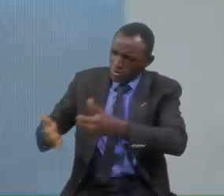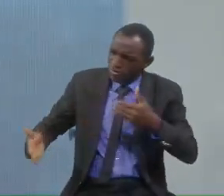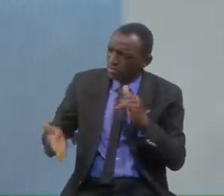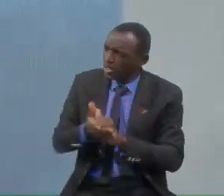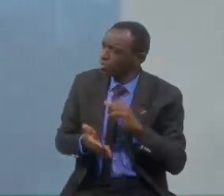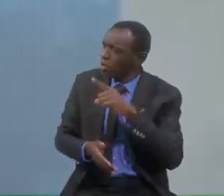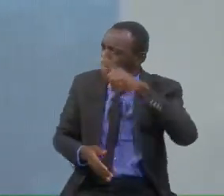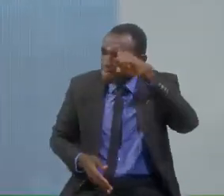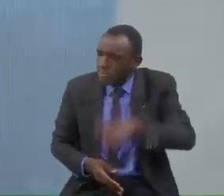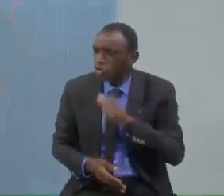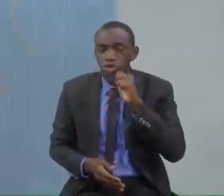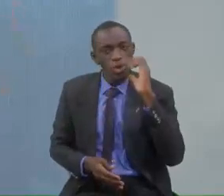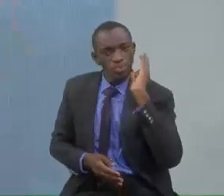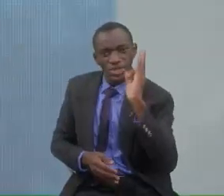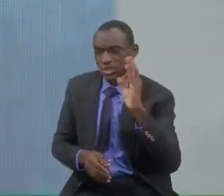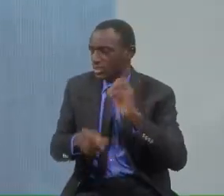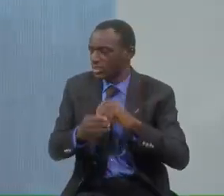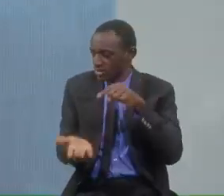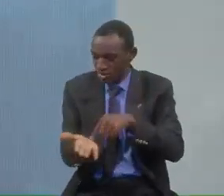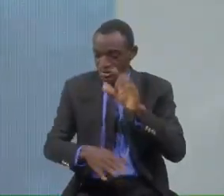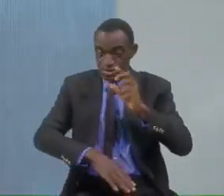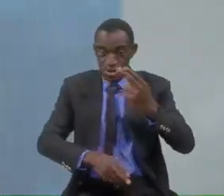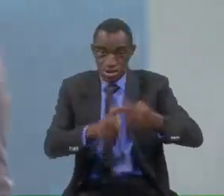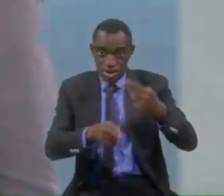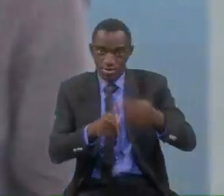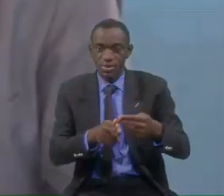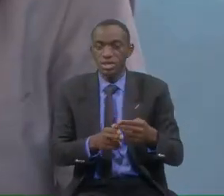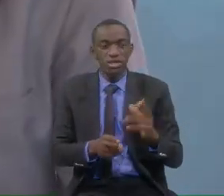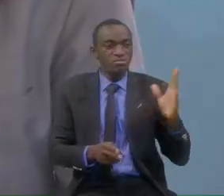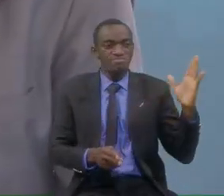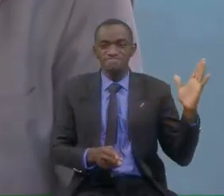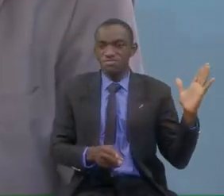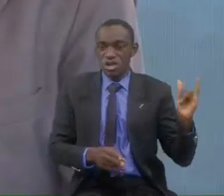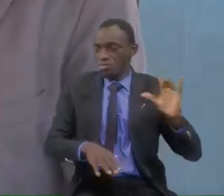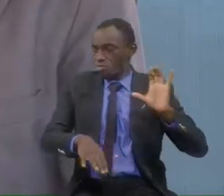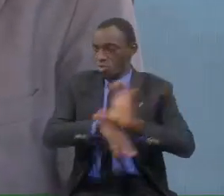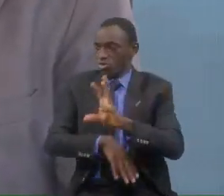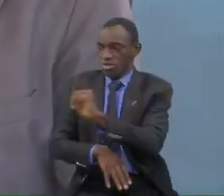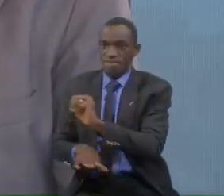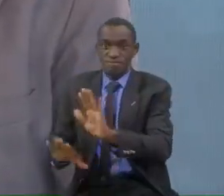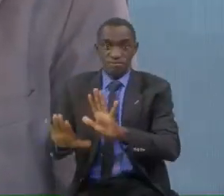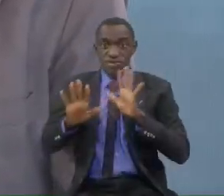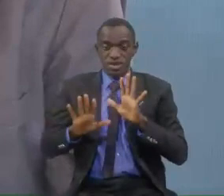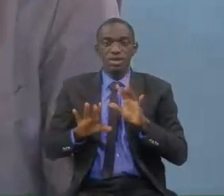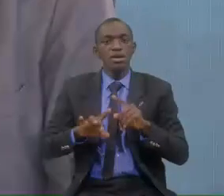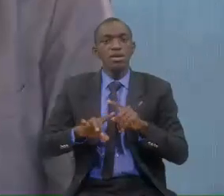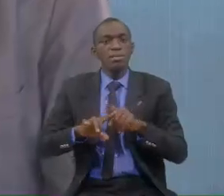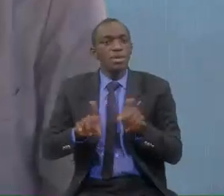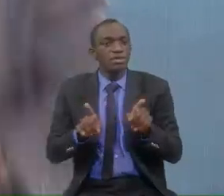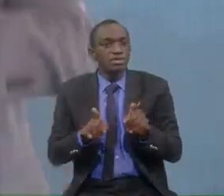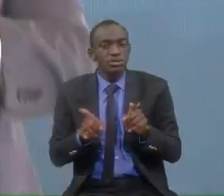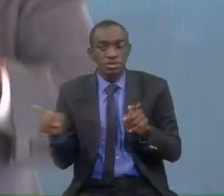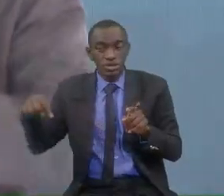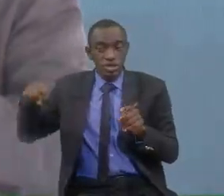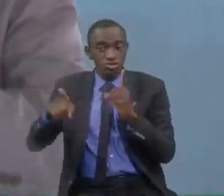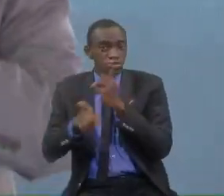this name? And he threatened them. And they just remembered what happened to Christ a few months now.